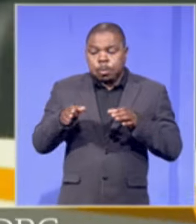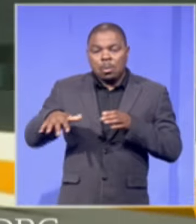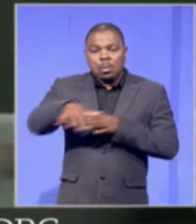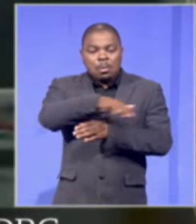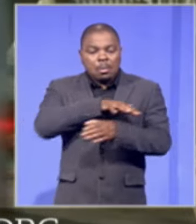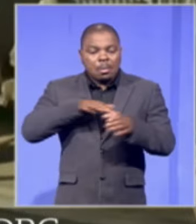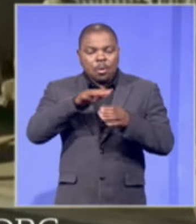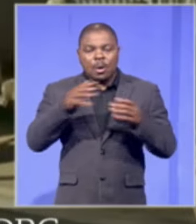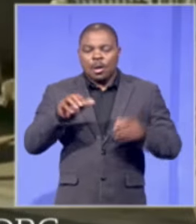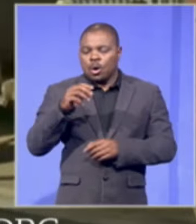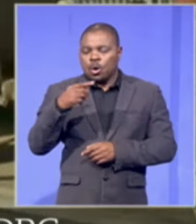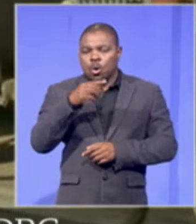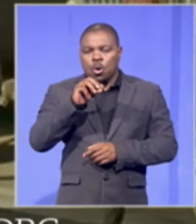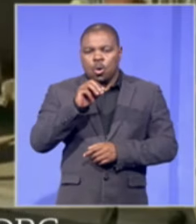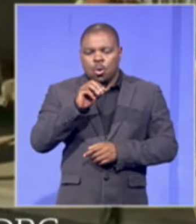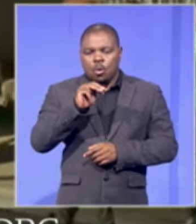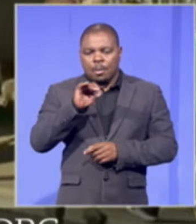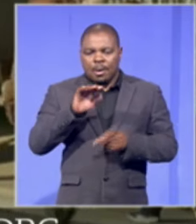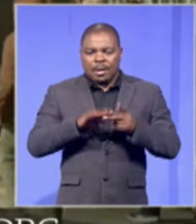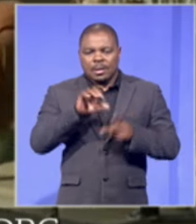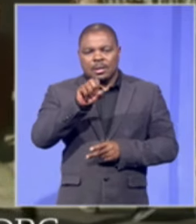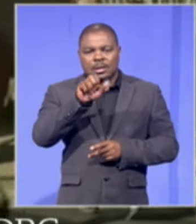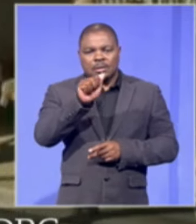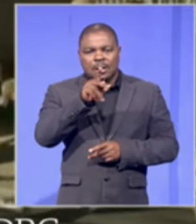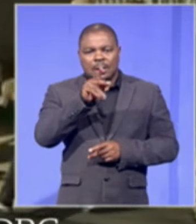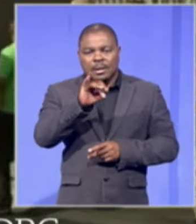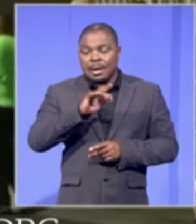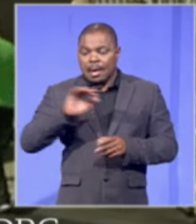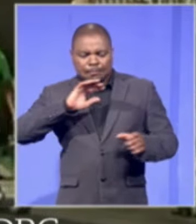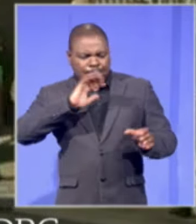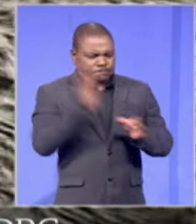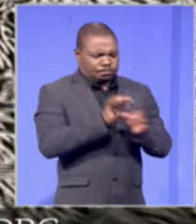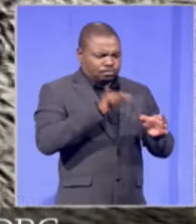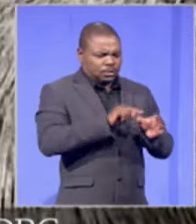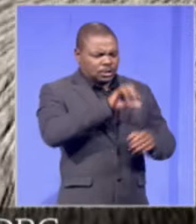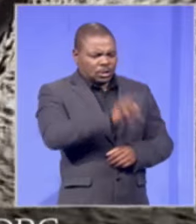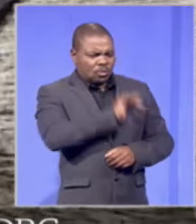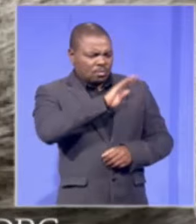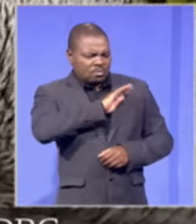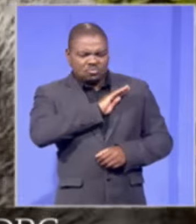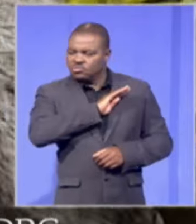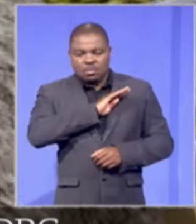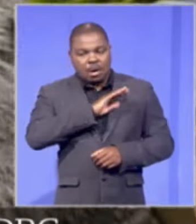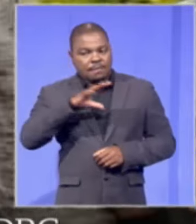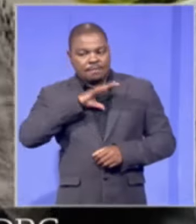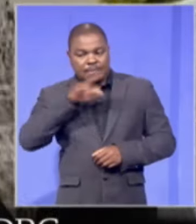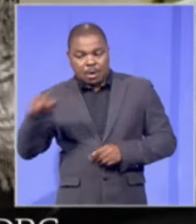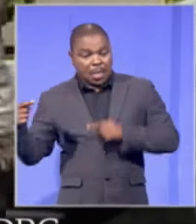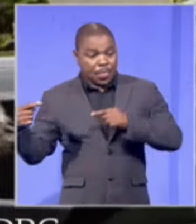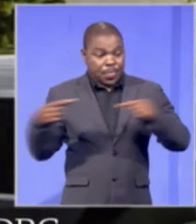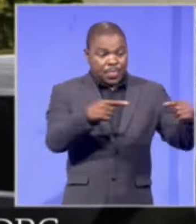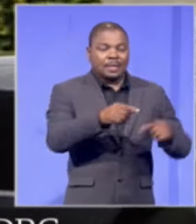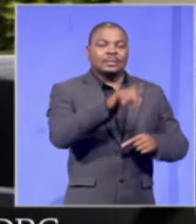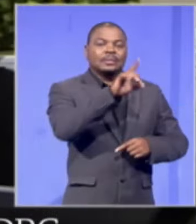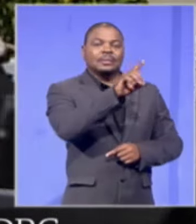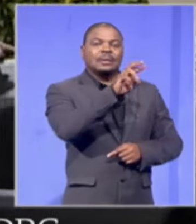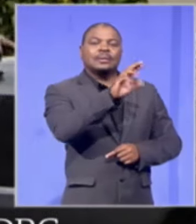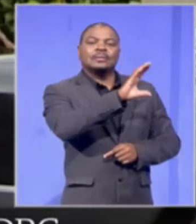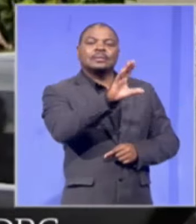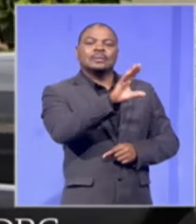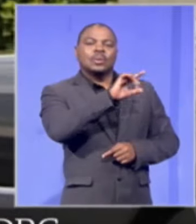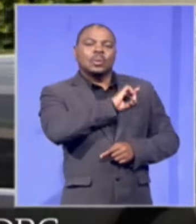Goma le Sake mme ba ke ba hlasela ha ba lwana le masole a naha ya DRC ho ba batho bana kaofela ke